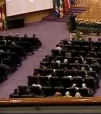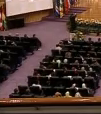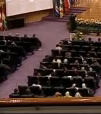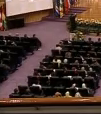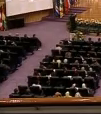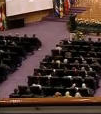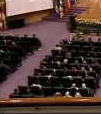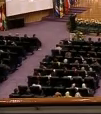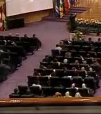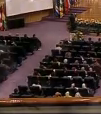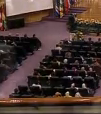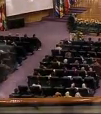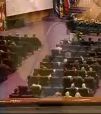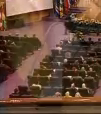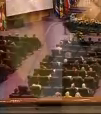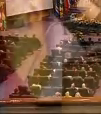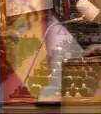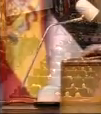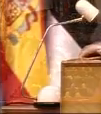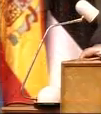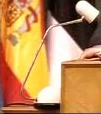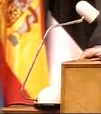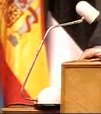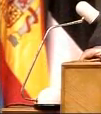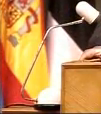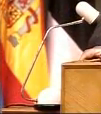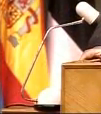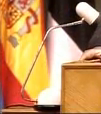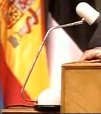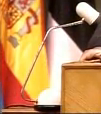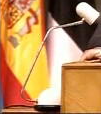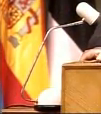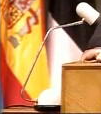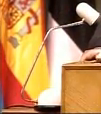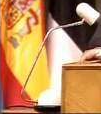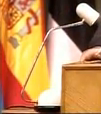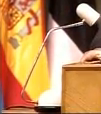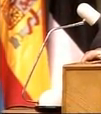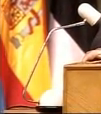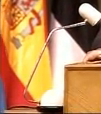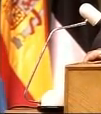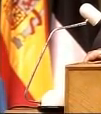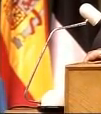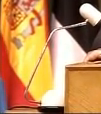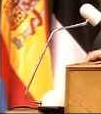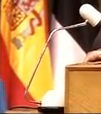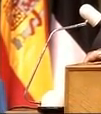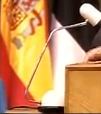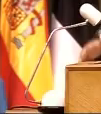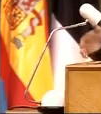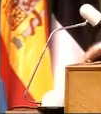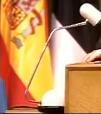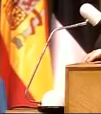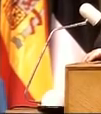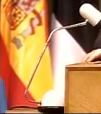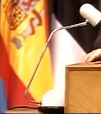Excellency Mrs. Suzanne Mubarak, First Lady of Egypt, Your Excellency Dr. Tariq Kamel, Minister of Communications